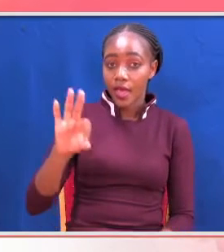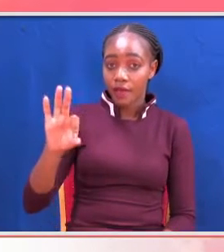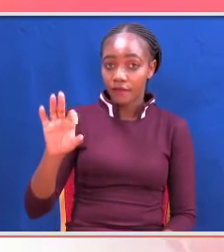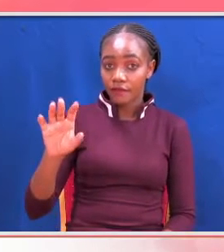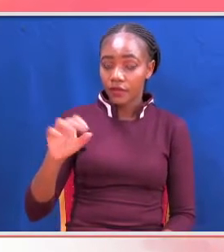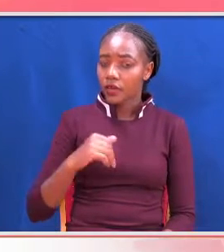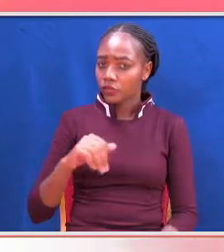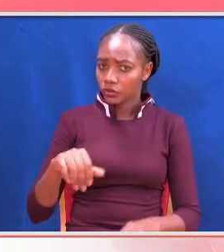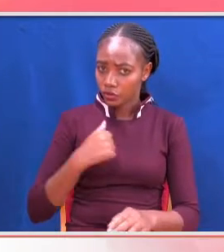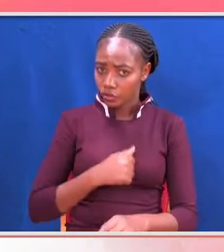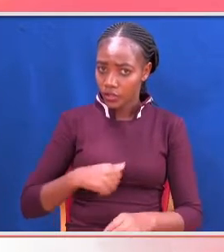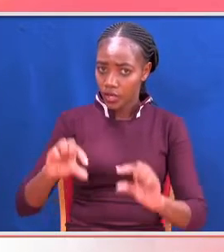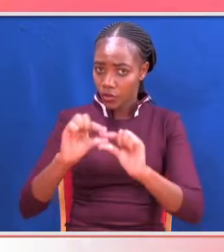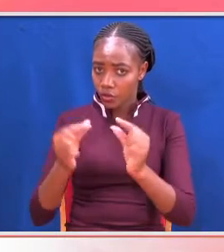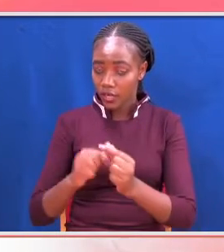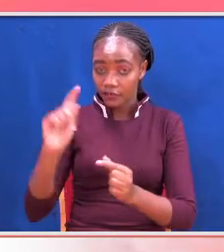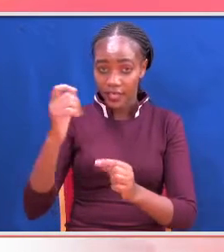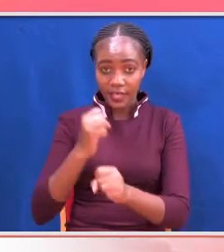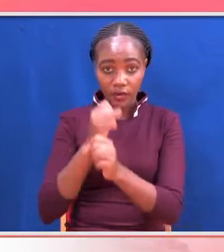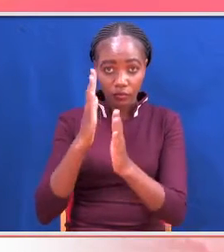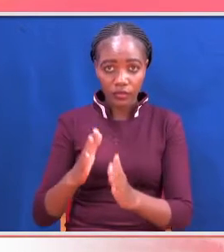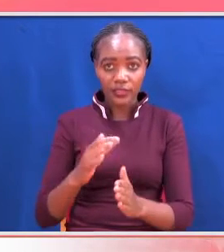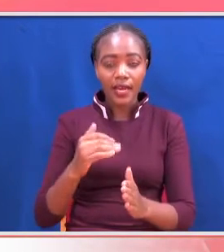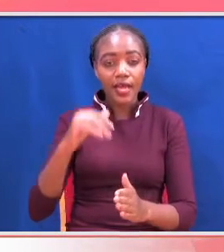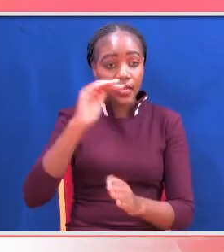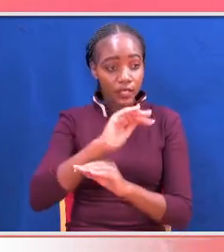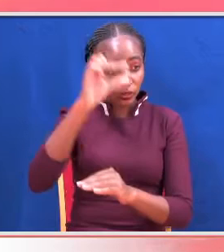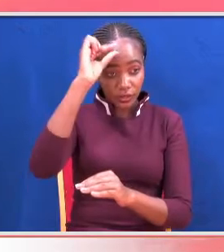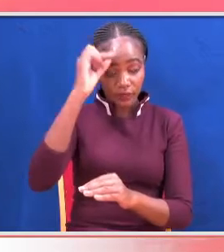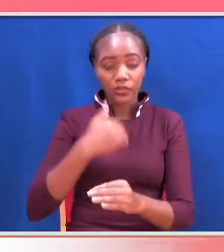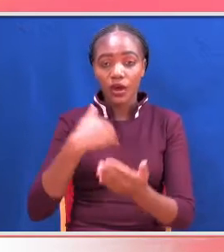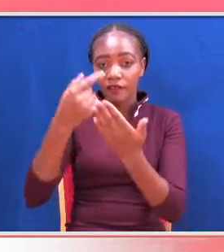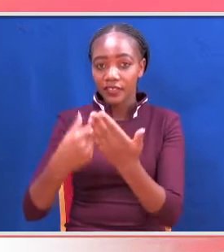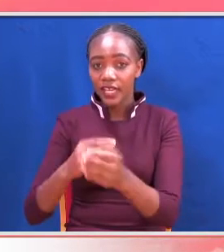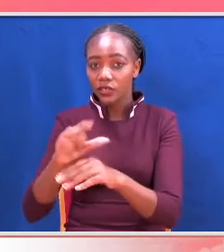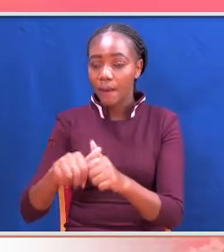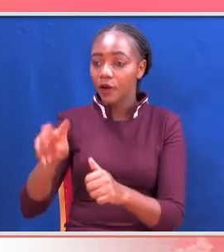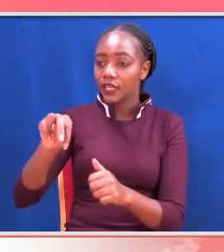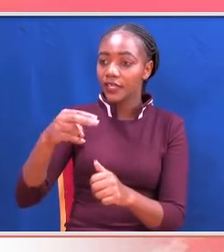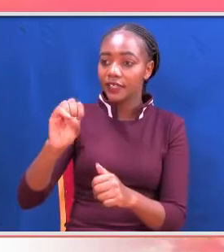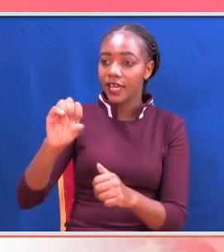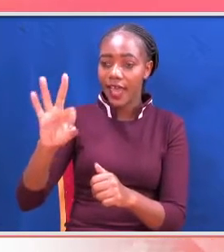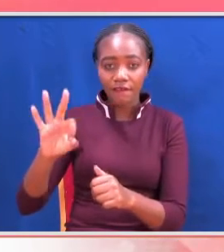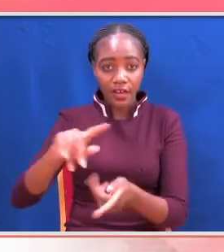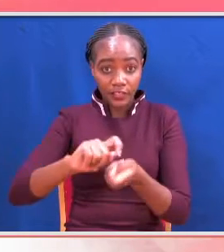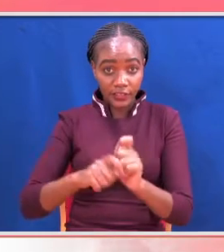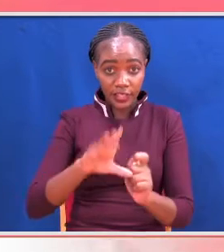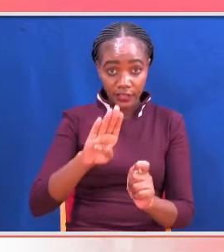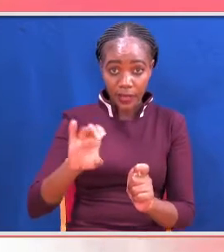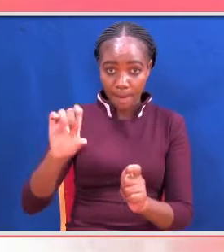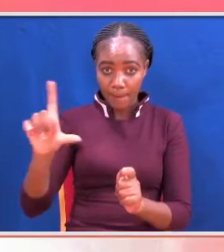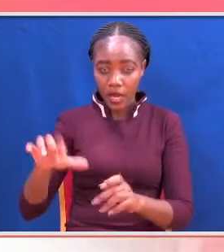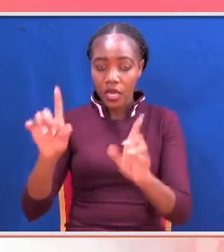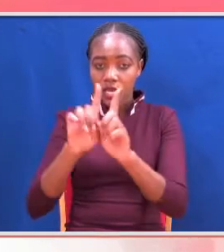Employers has urged the government to hold public discussions for the proposed NHIF amendment bill. According to the FKE